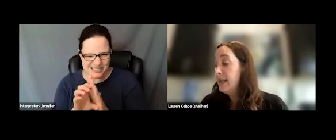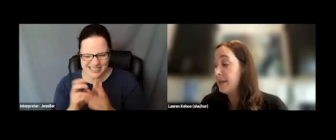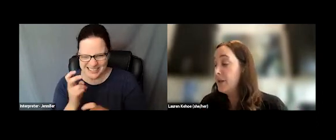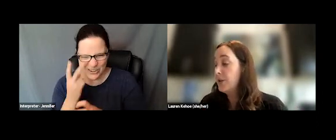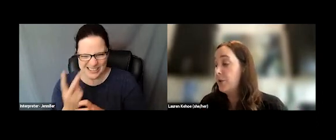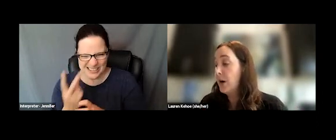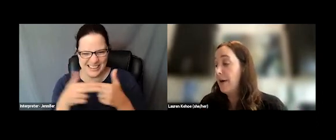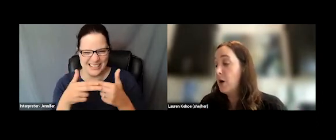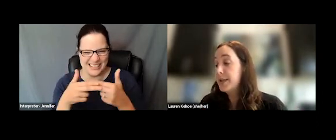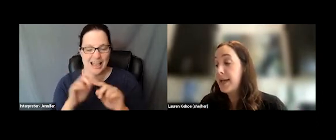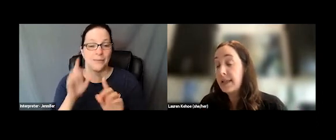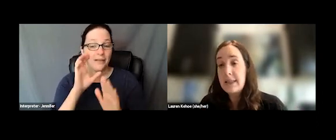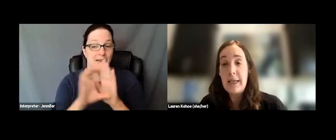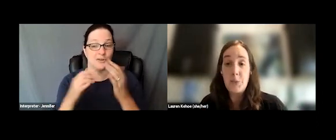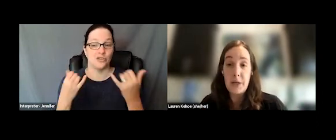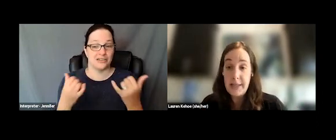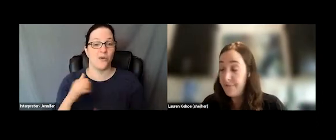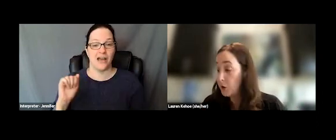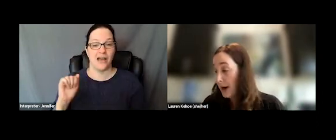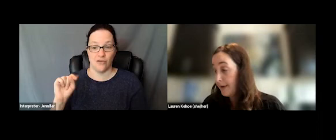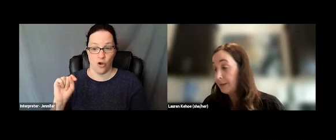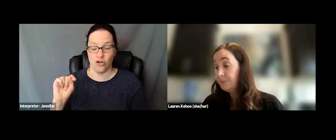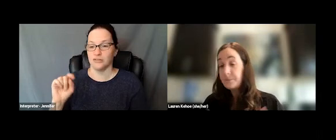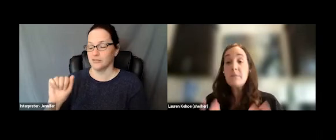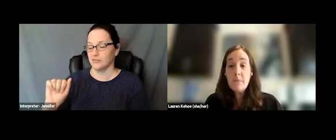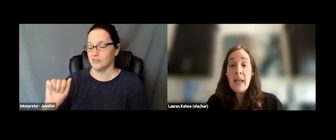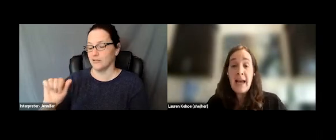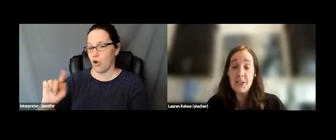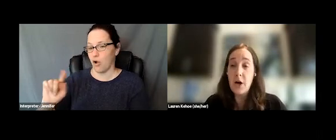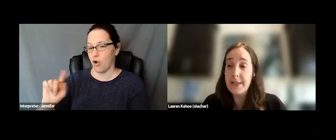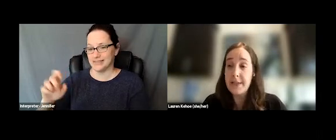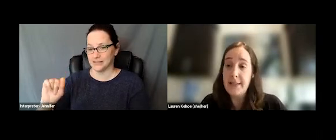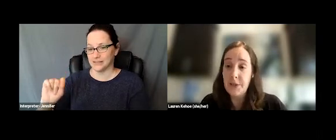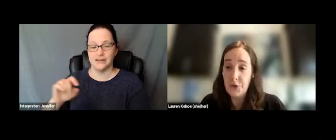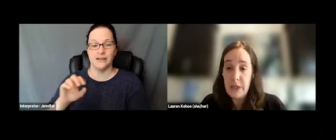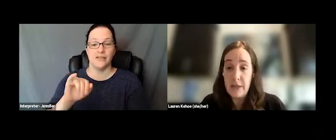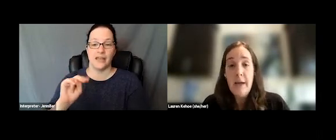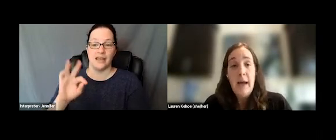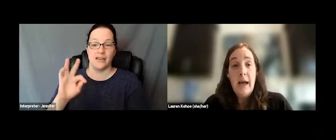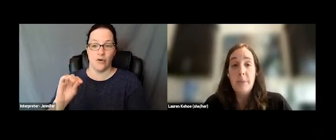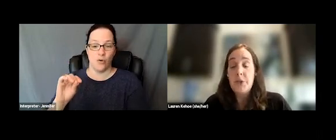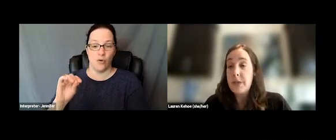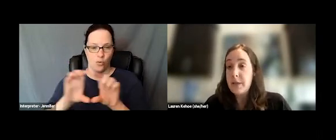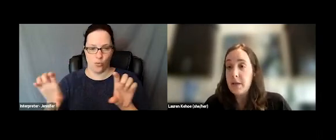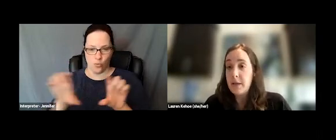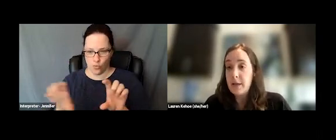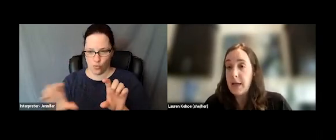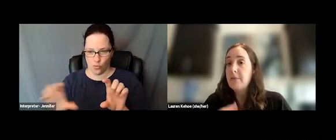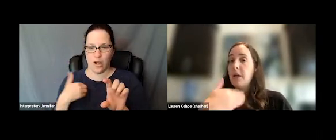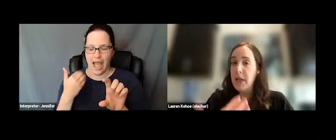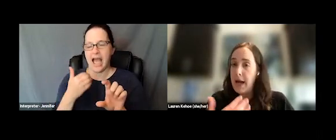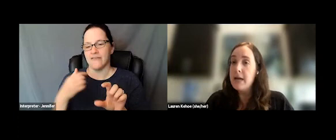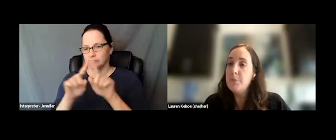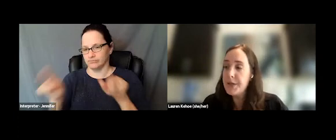slide, the images do now have alt text, as well as the infographic has a long text description. So we did,